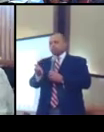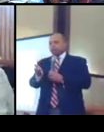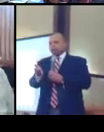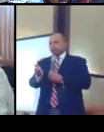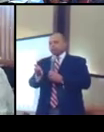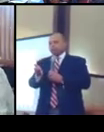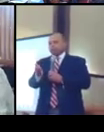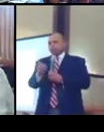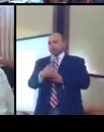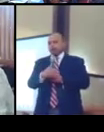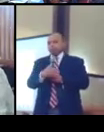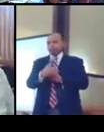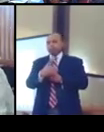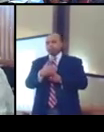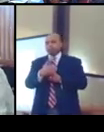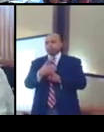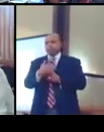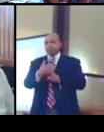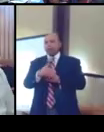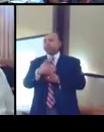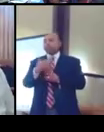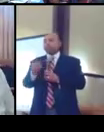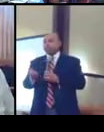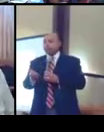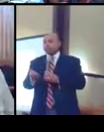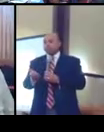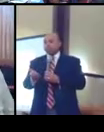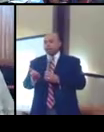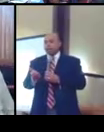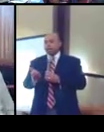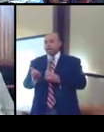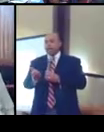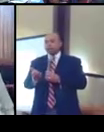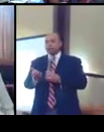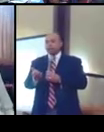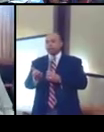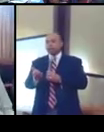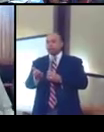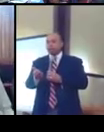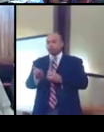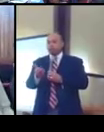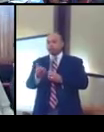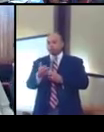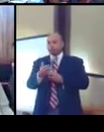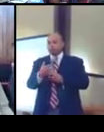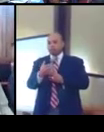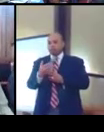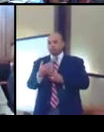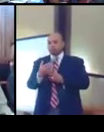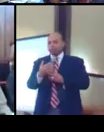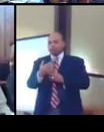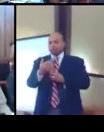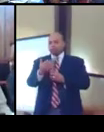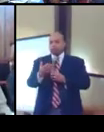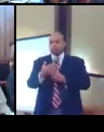that's a application, the 5-year consolidated housing plan as well. So we have also been